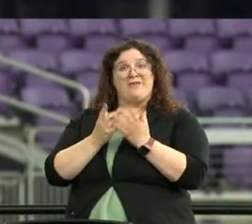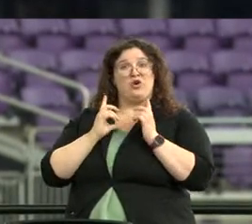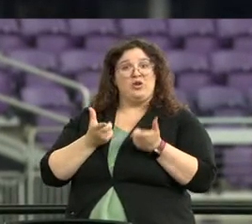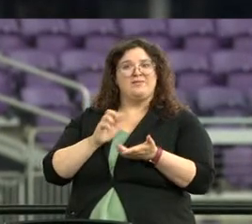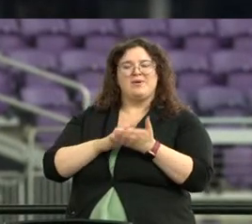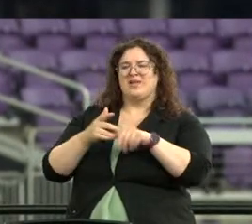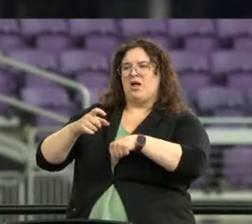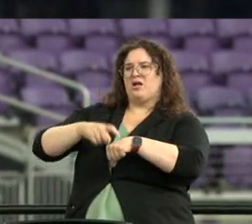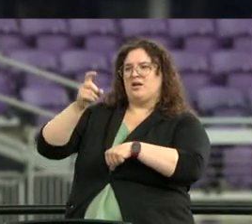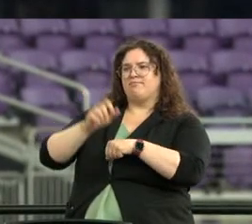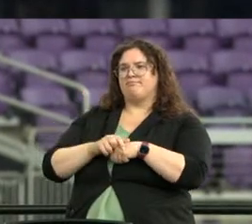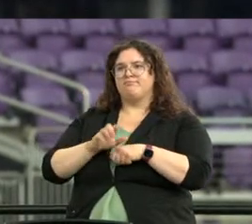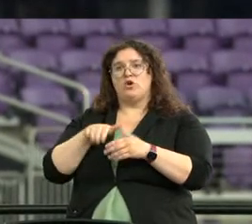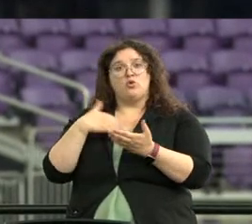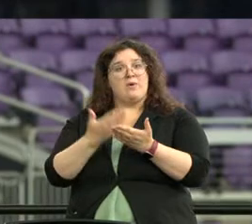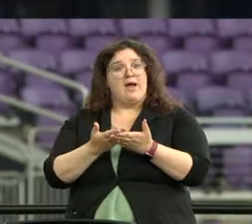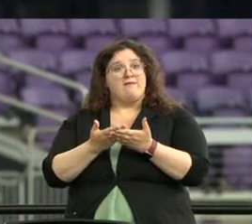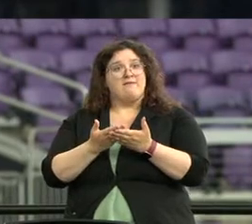time.